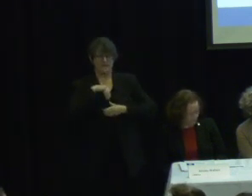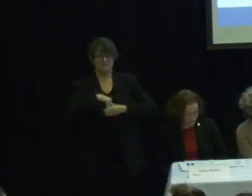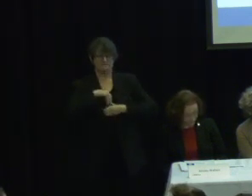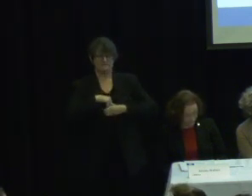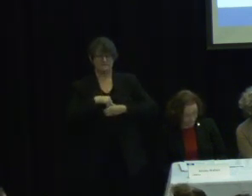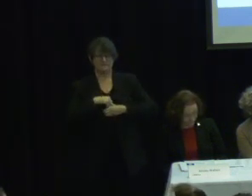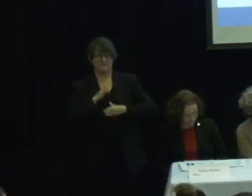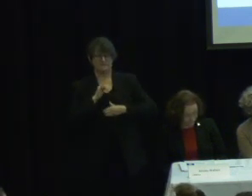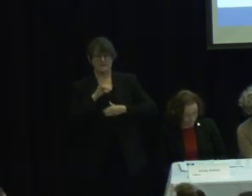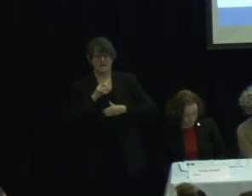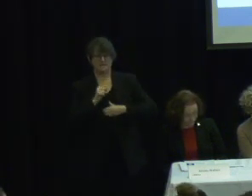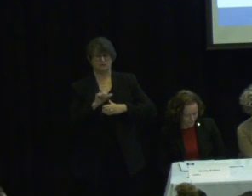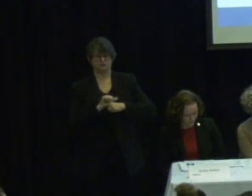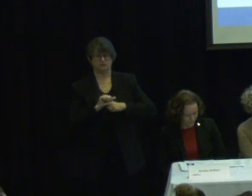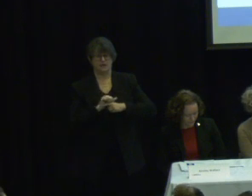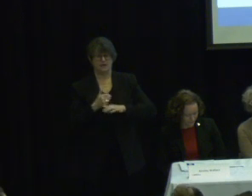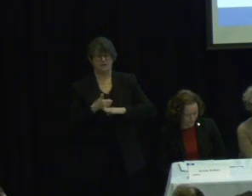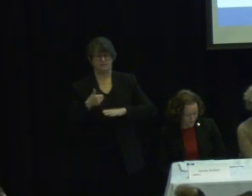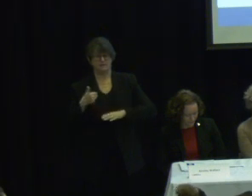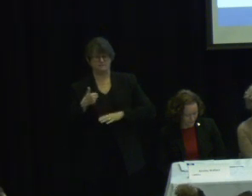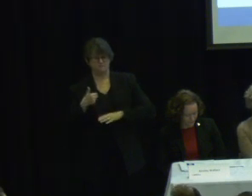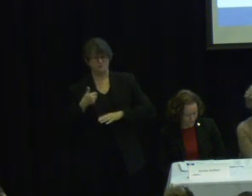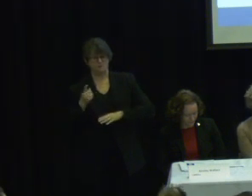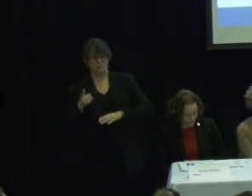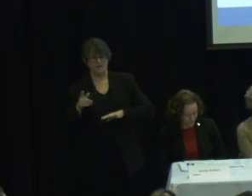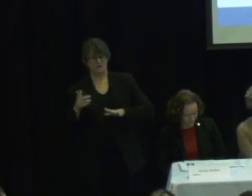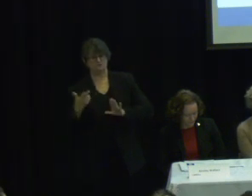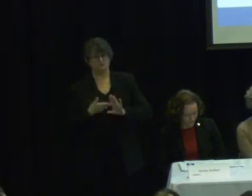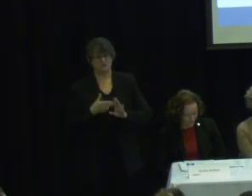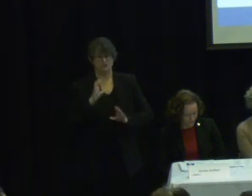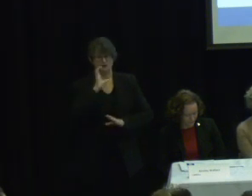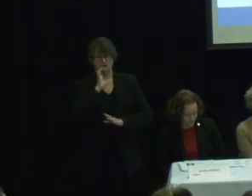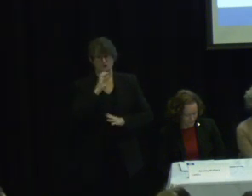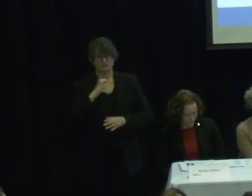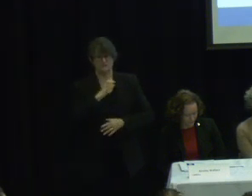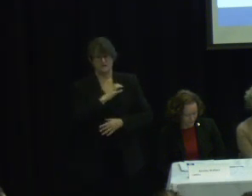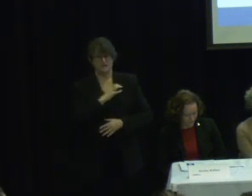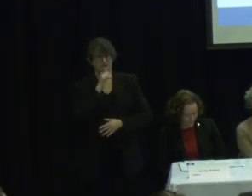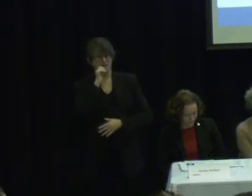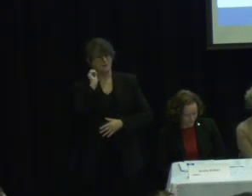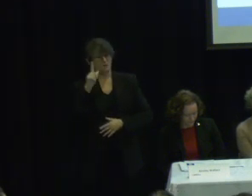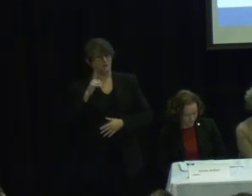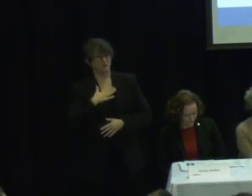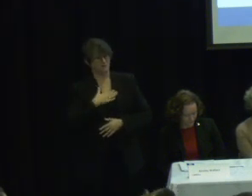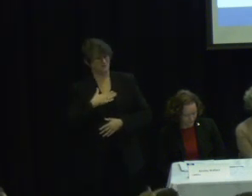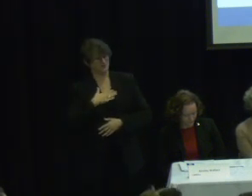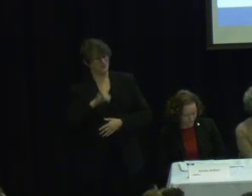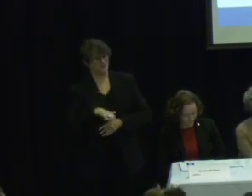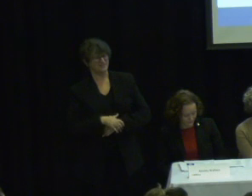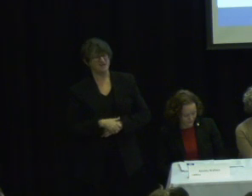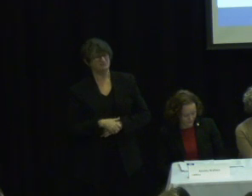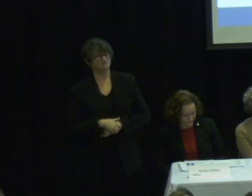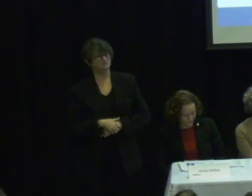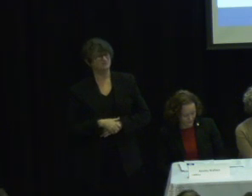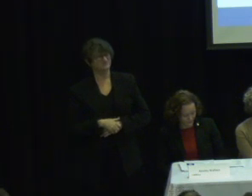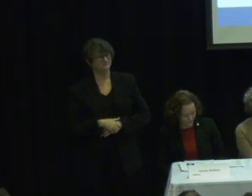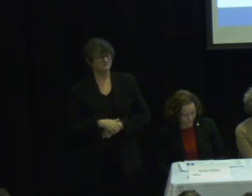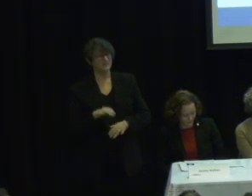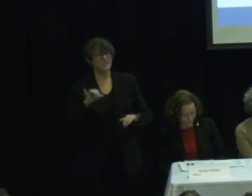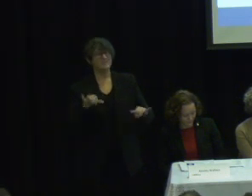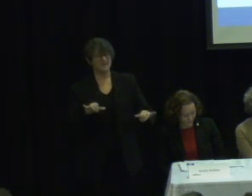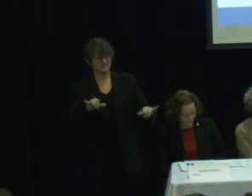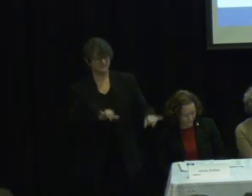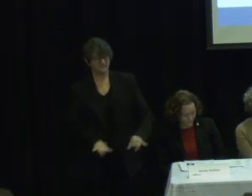on a search committee, not all of them appreciated that. I have to say it's consistent with national